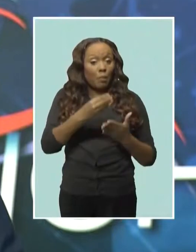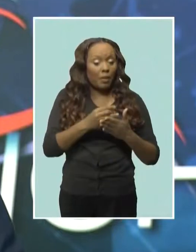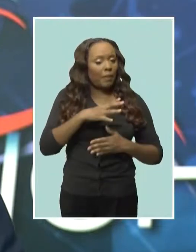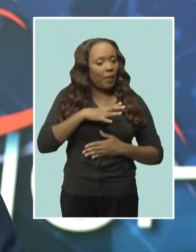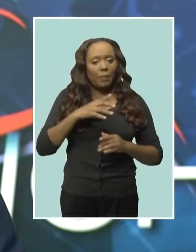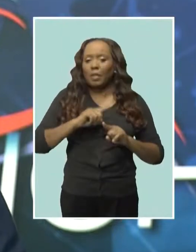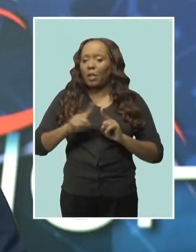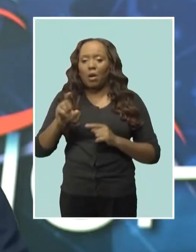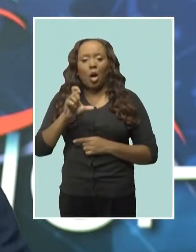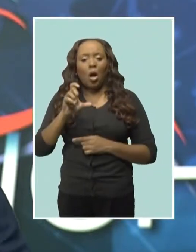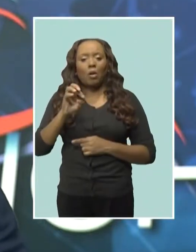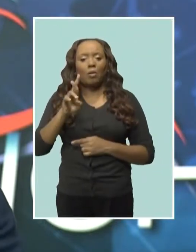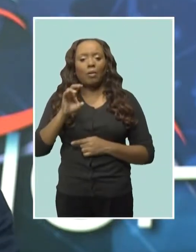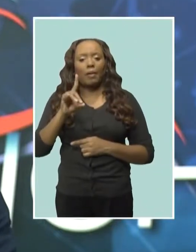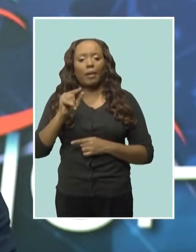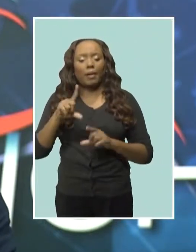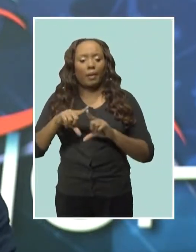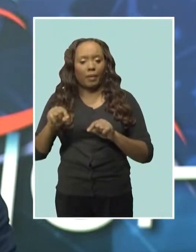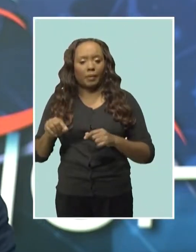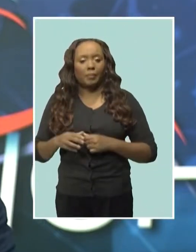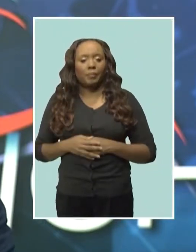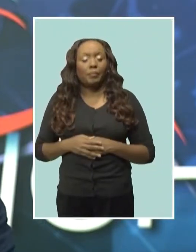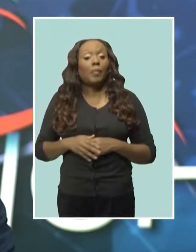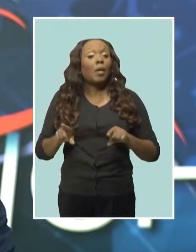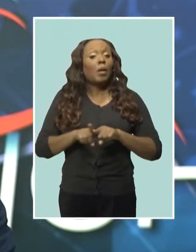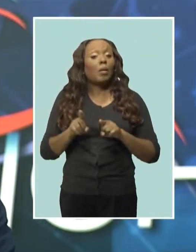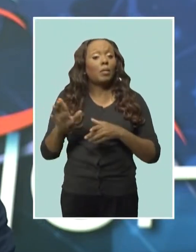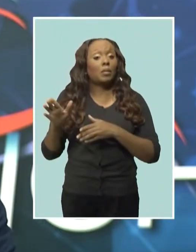The governor also shared his personal position.